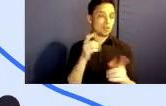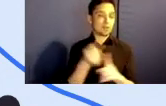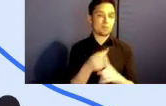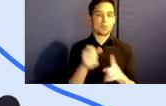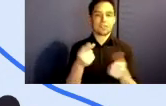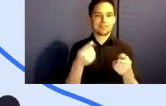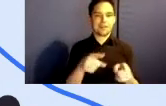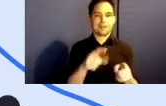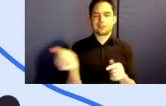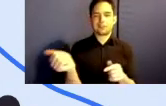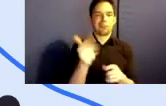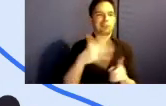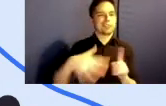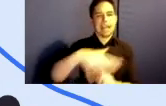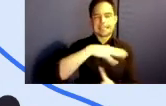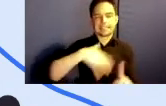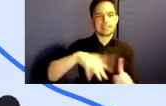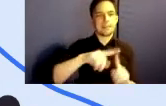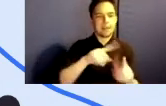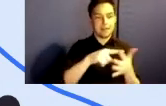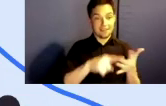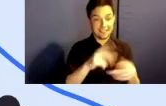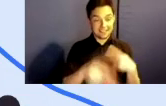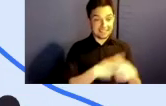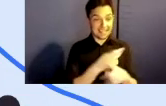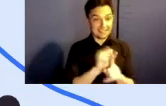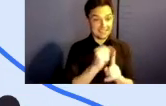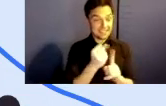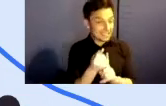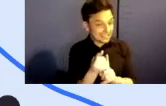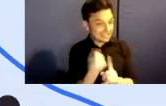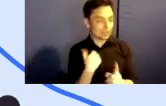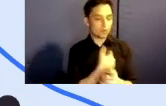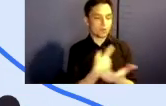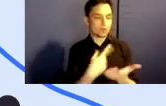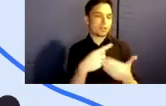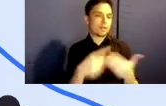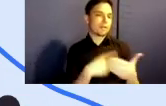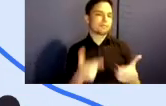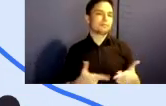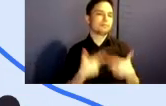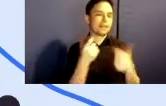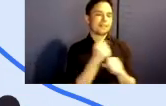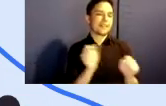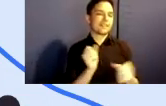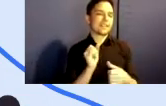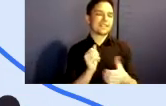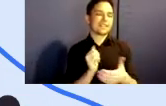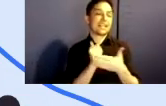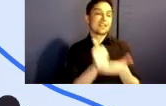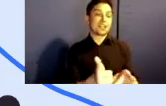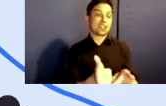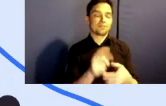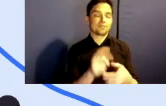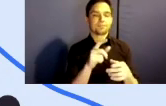all settings, but this kind of setting where we are talking about life-saving interventions with very